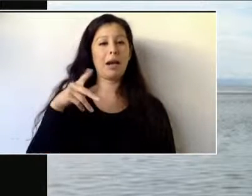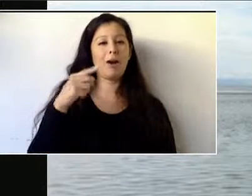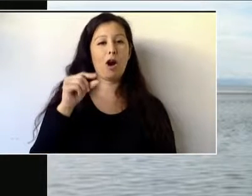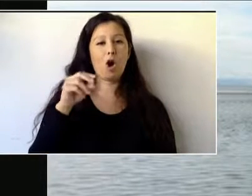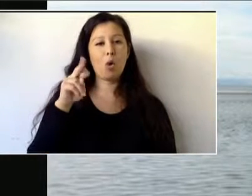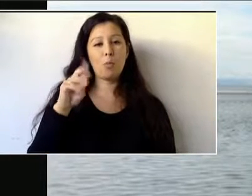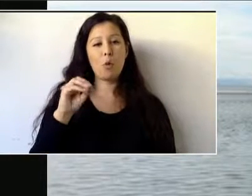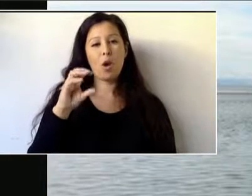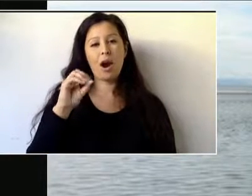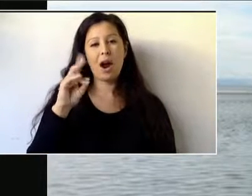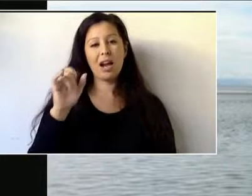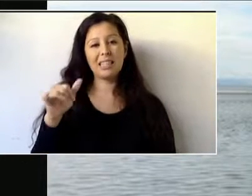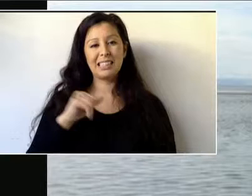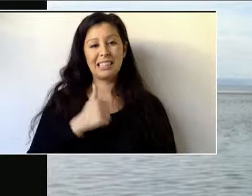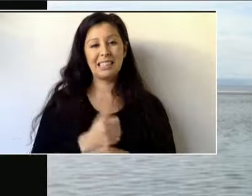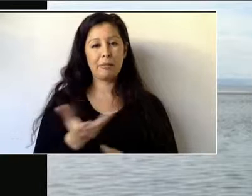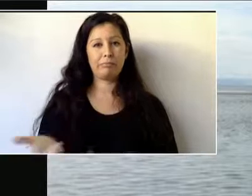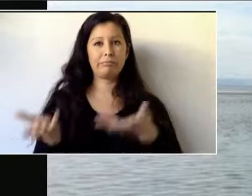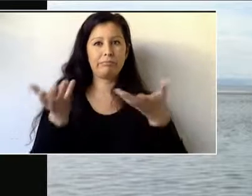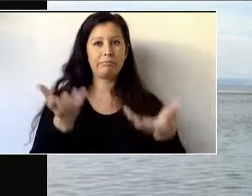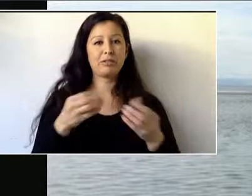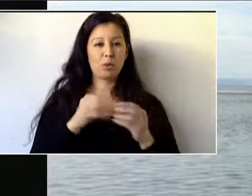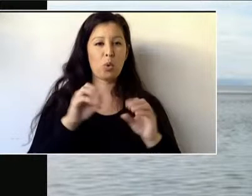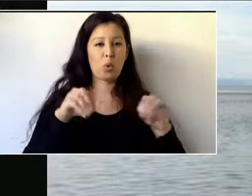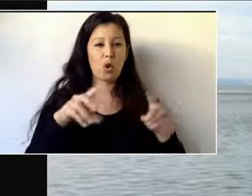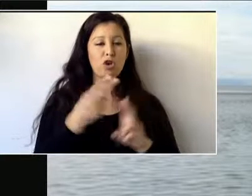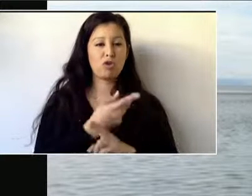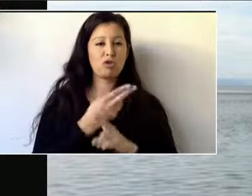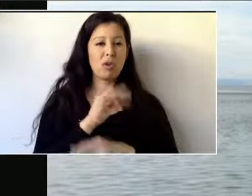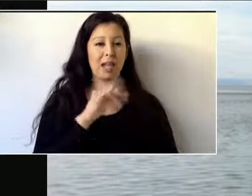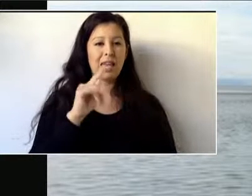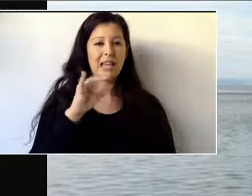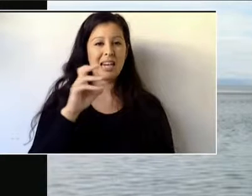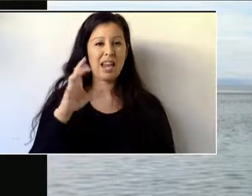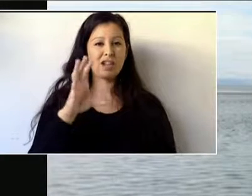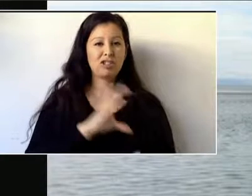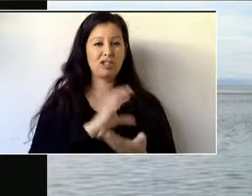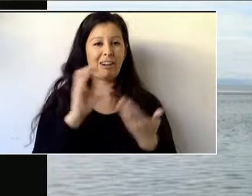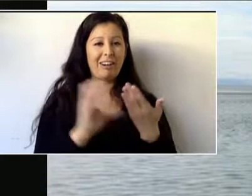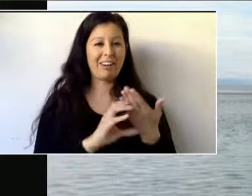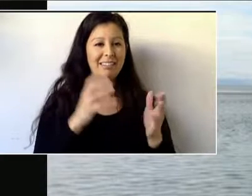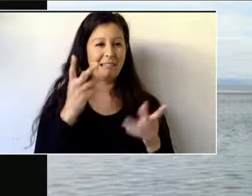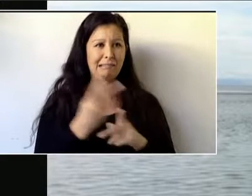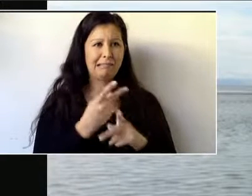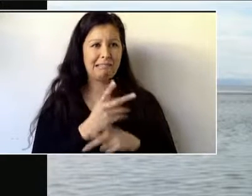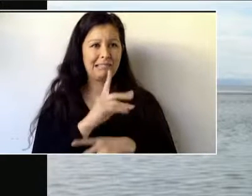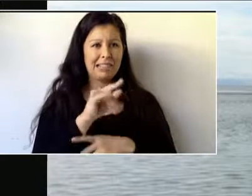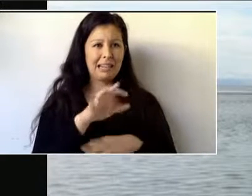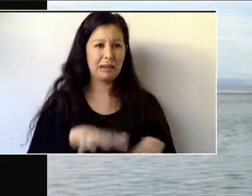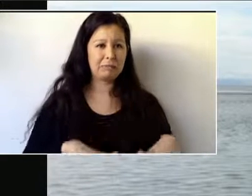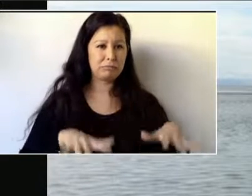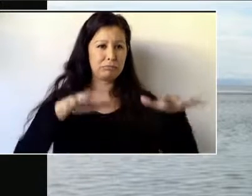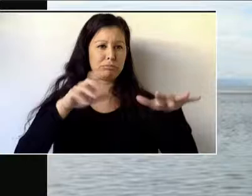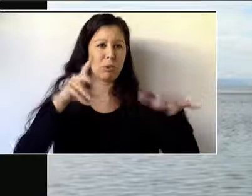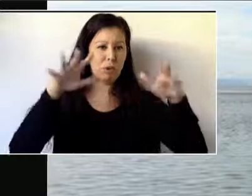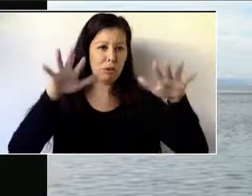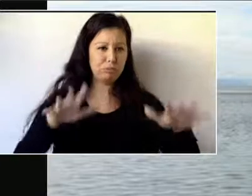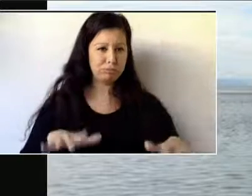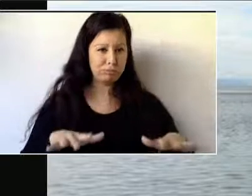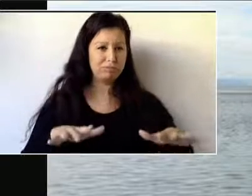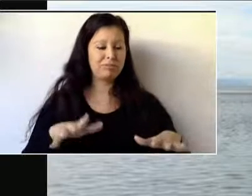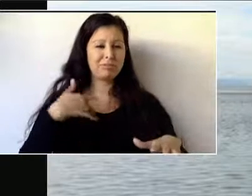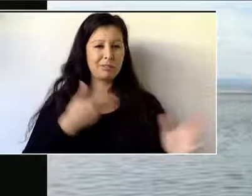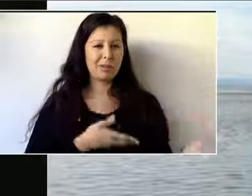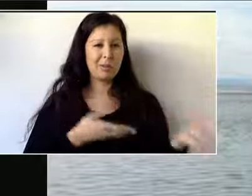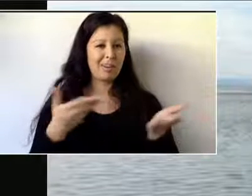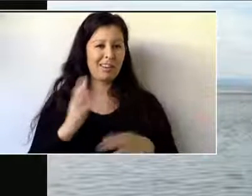setup into the ocean using like tidal charts to calculate when the tides came in and when the tide was at the exactly right height. So we would